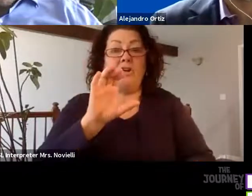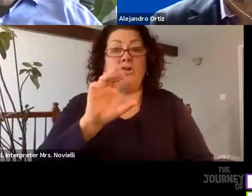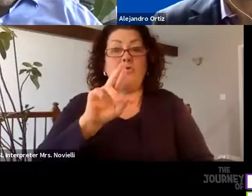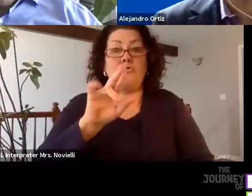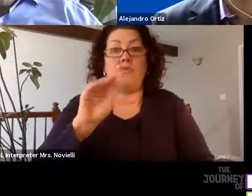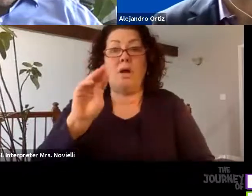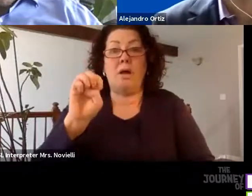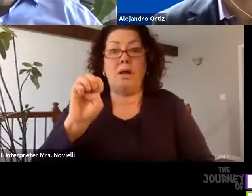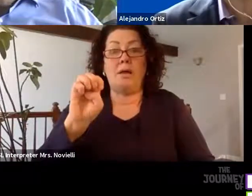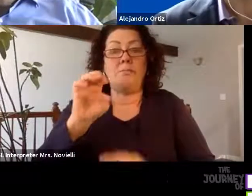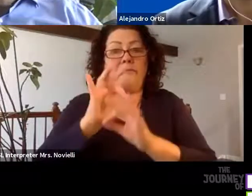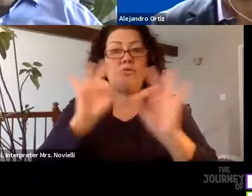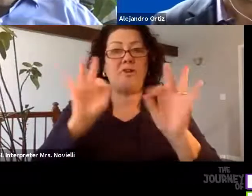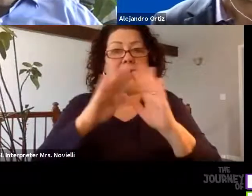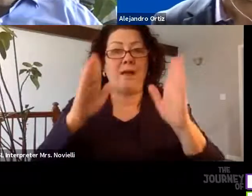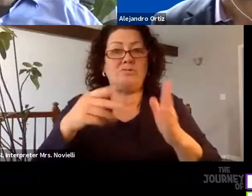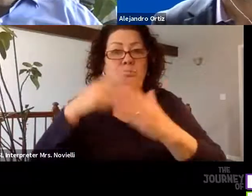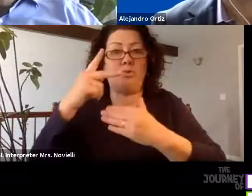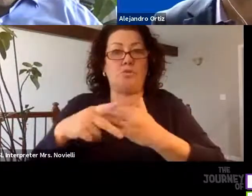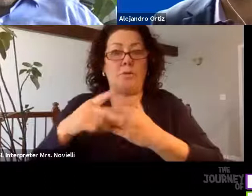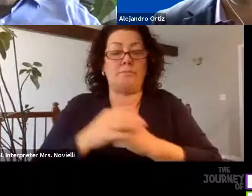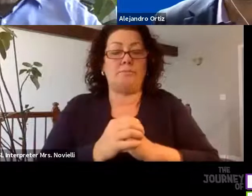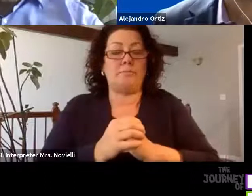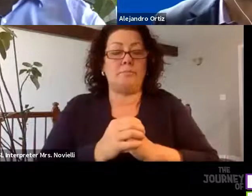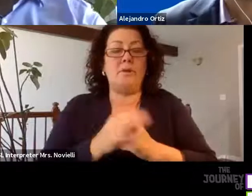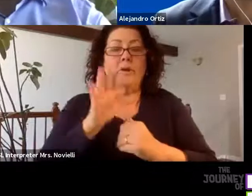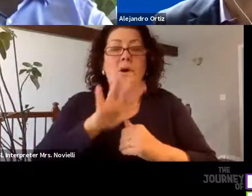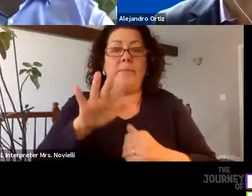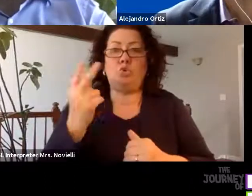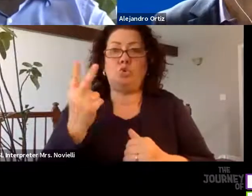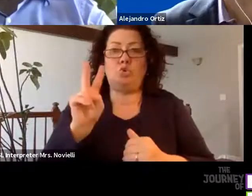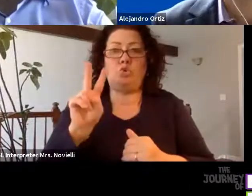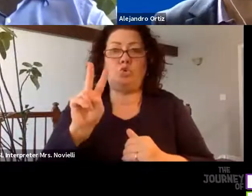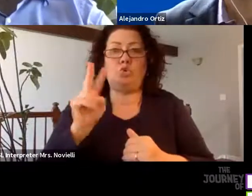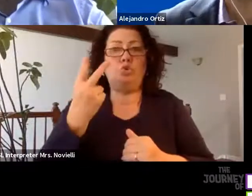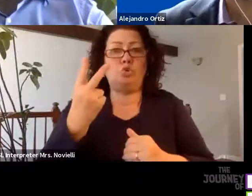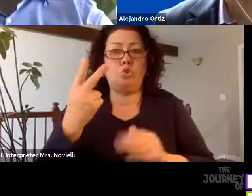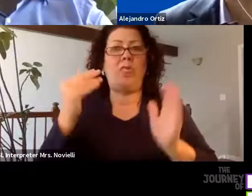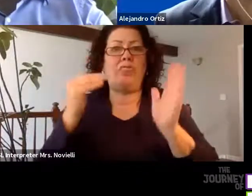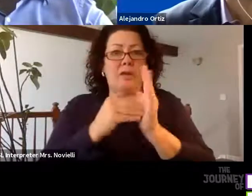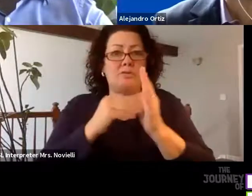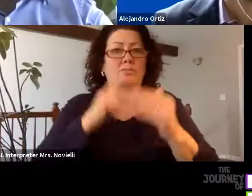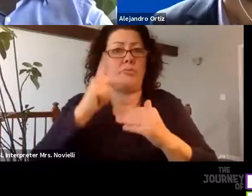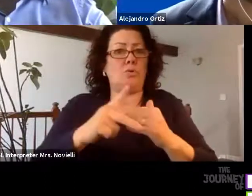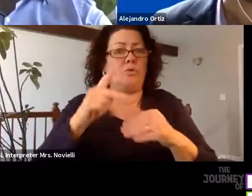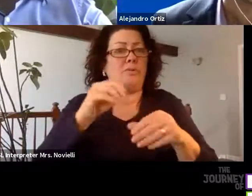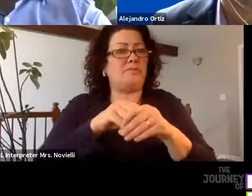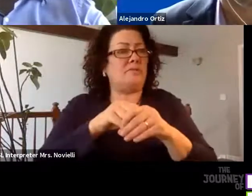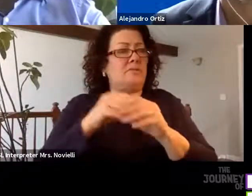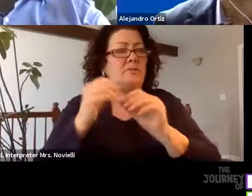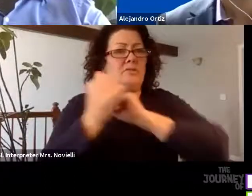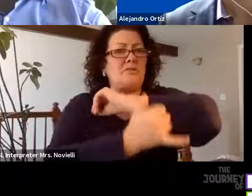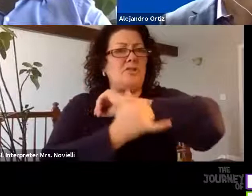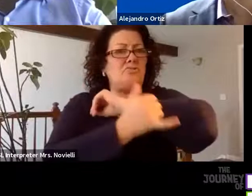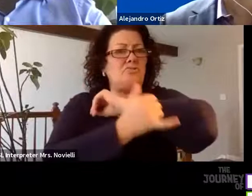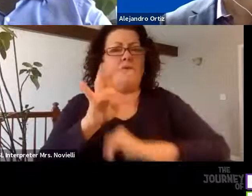housing programs, which are, there's about 2,000 of these programs across the country, I think in 48 or 50